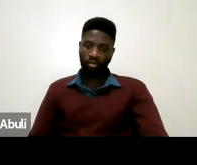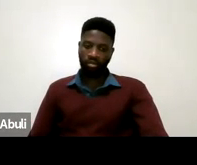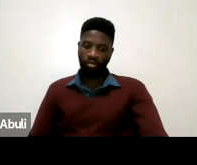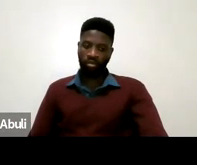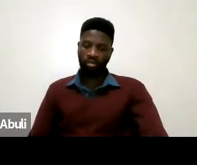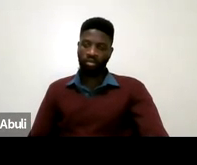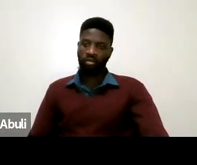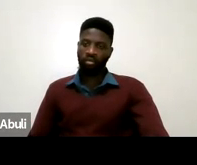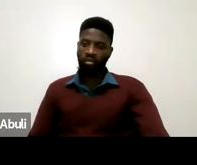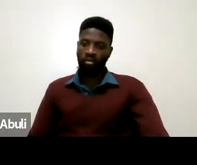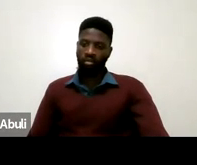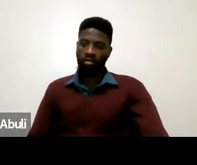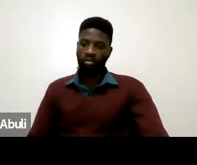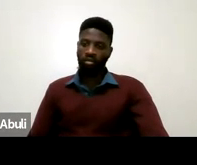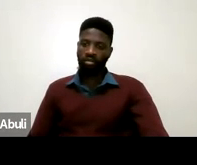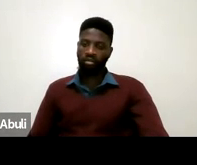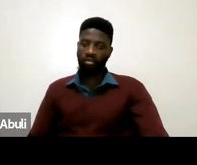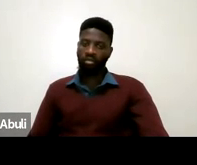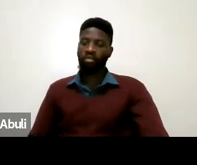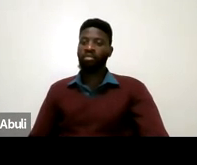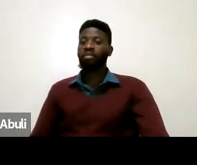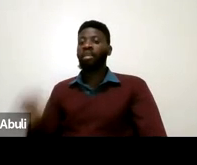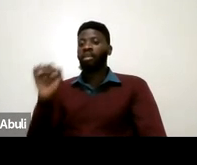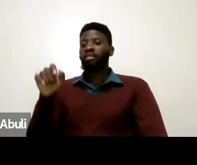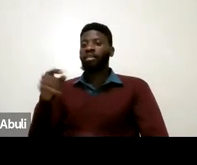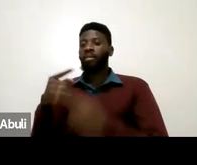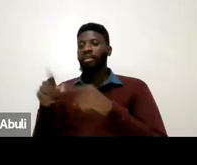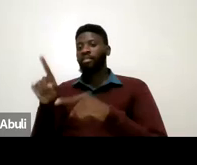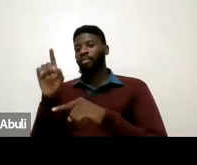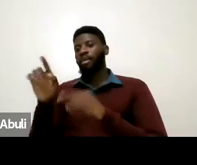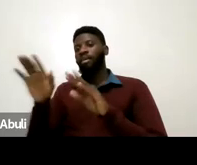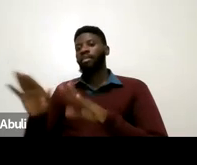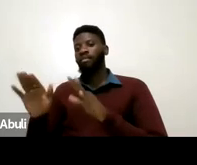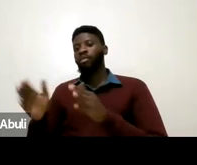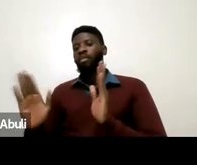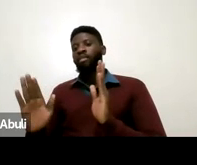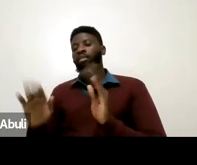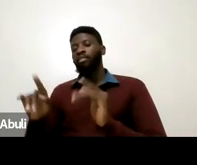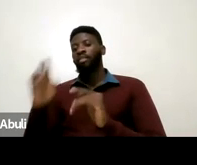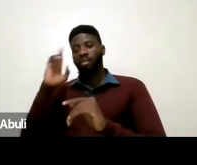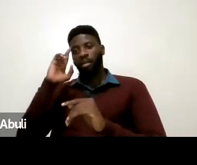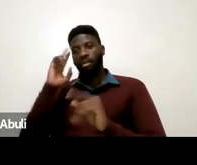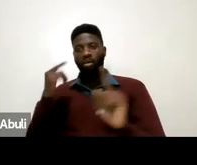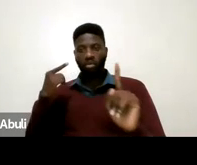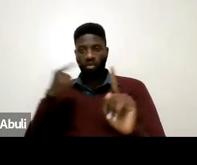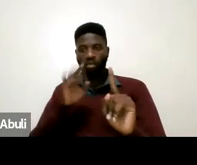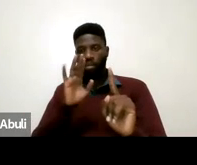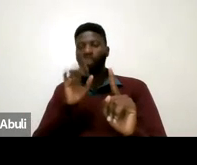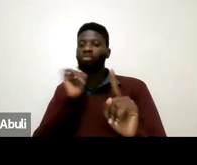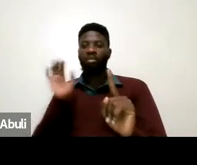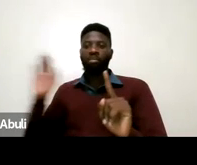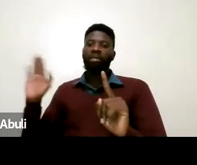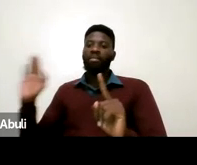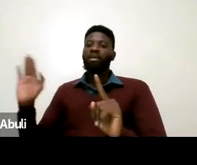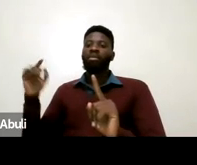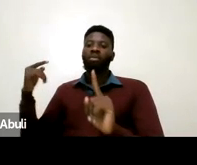Yes, but you need to do that cautiously. Two things you have to remember: that it is your goal and not their goal. So be aware of their influence